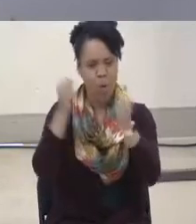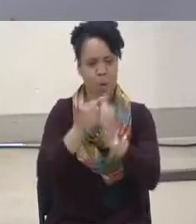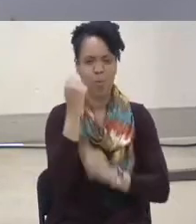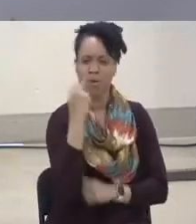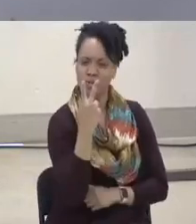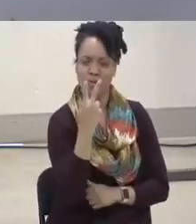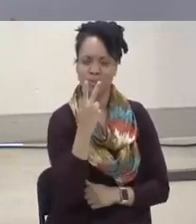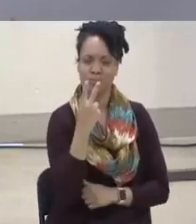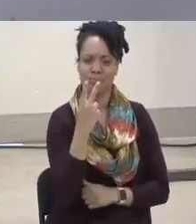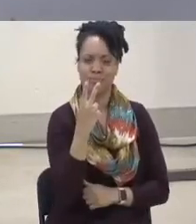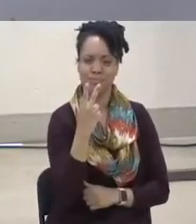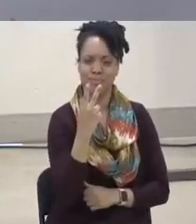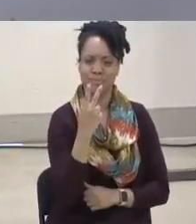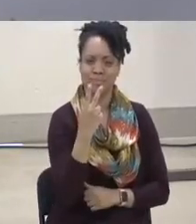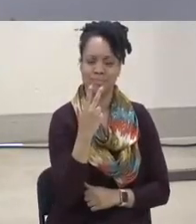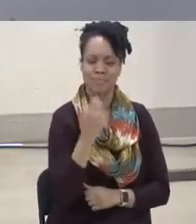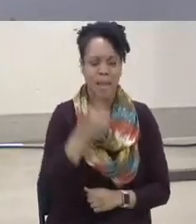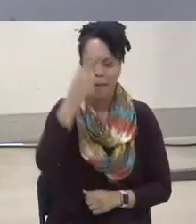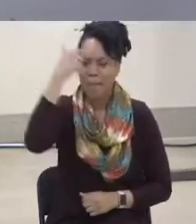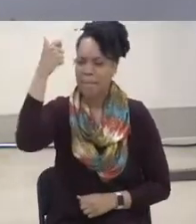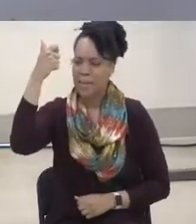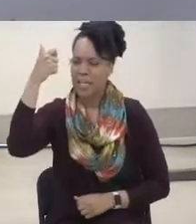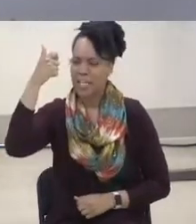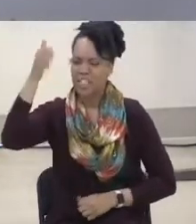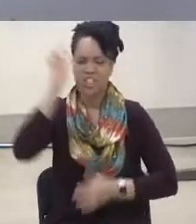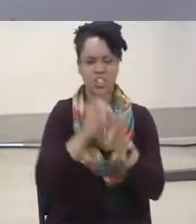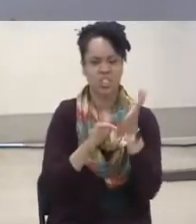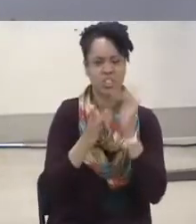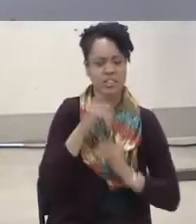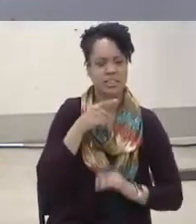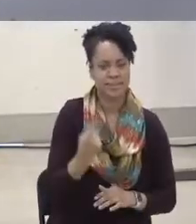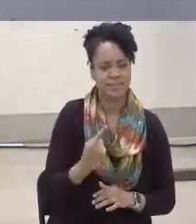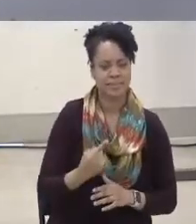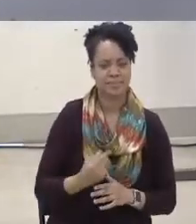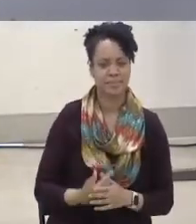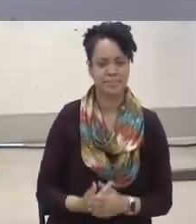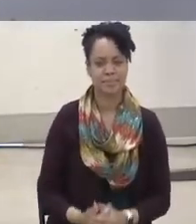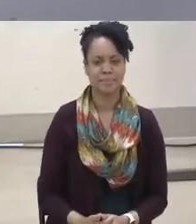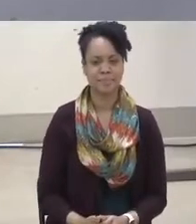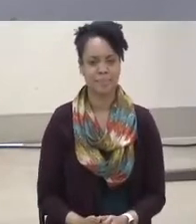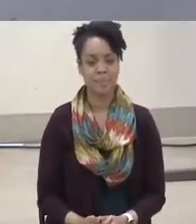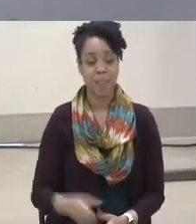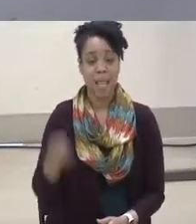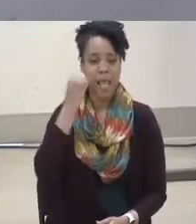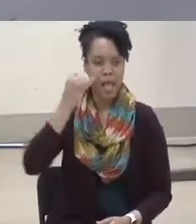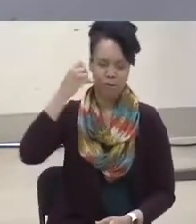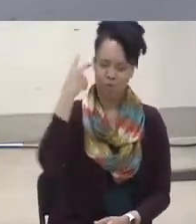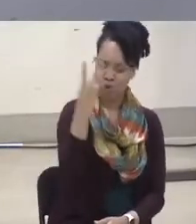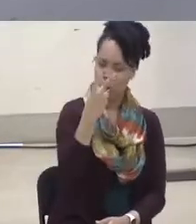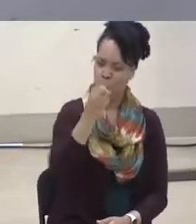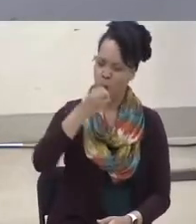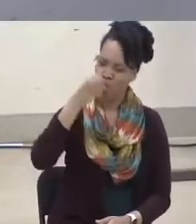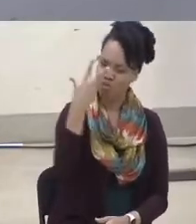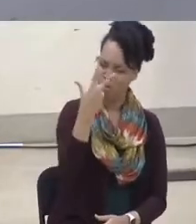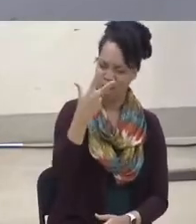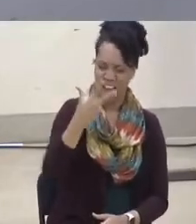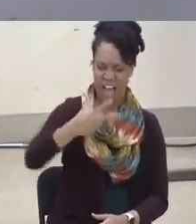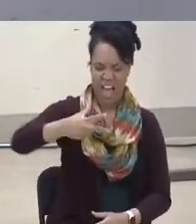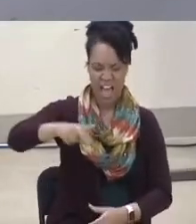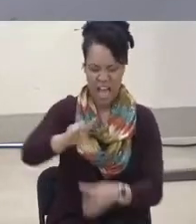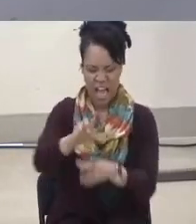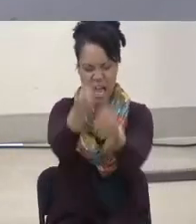Dios como quiera se va a mover con 2. Because Jesus said, Porque Jesús dijo, if 2 or 3 are